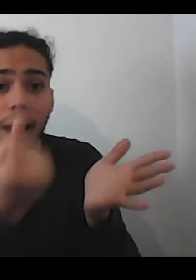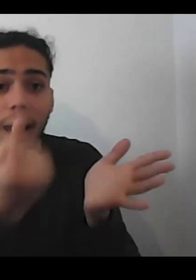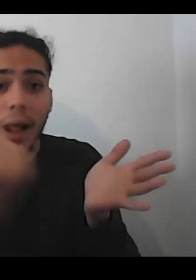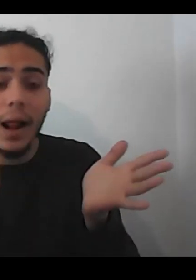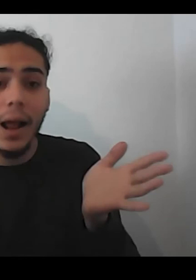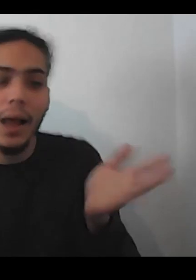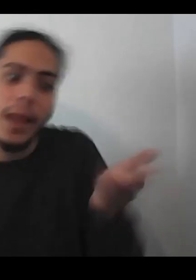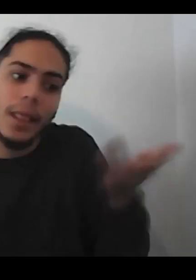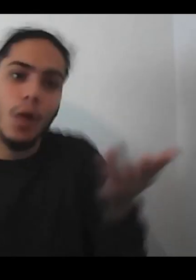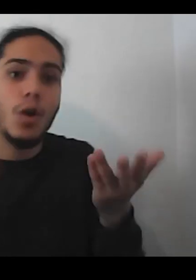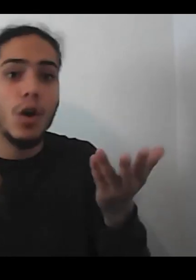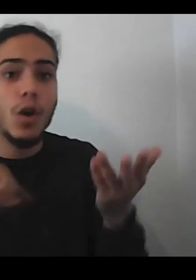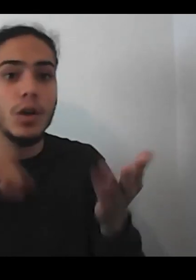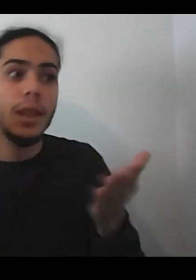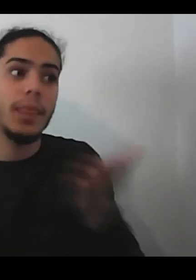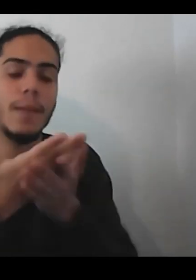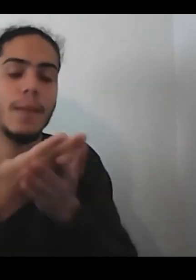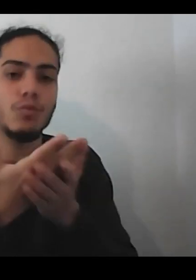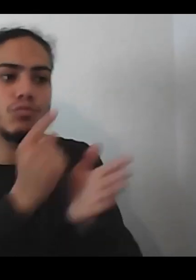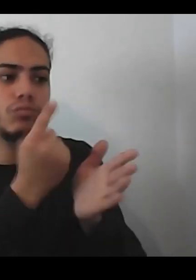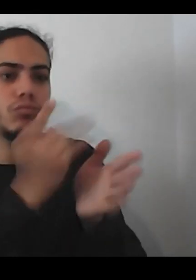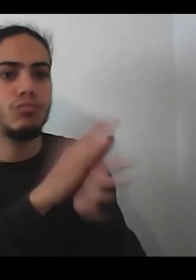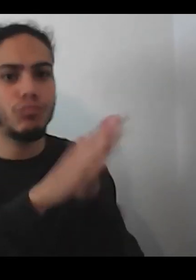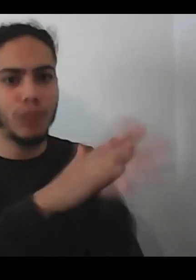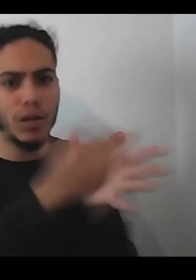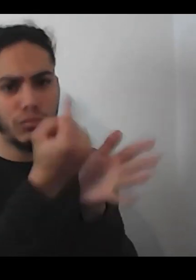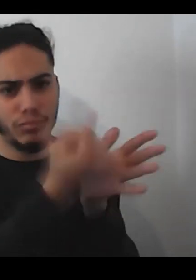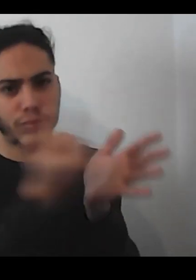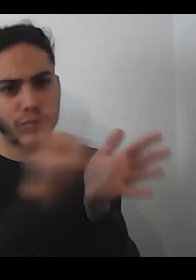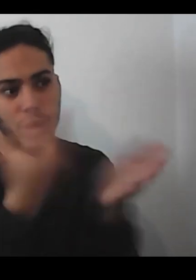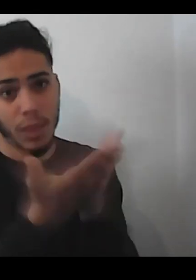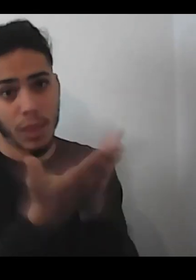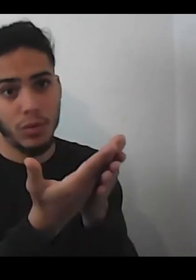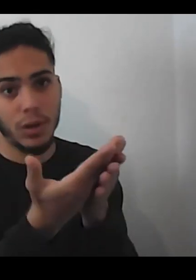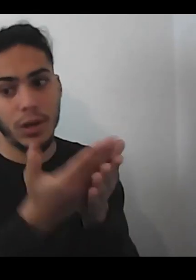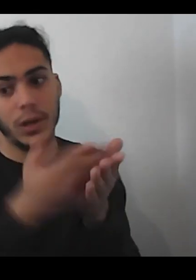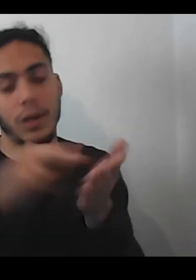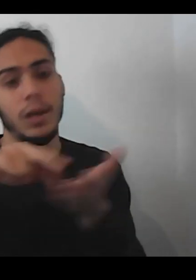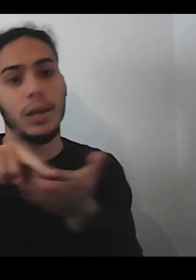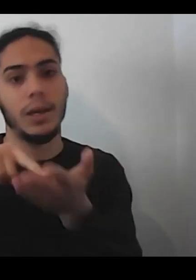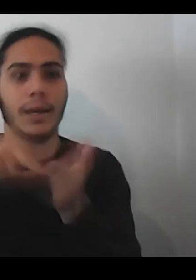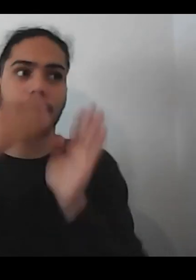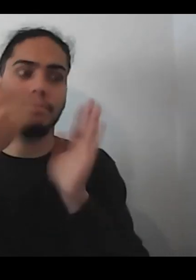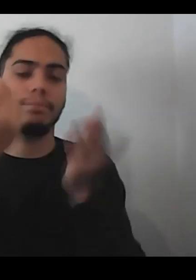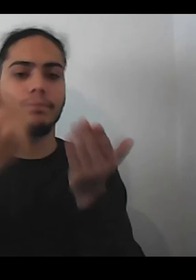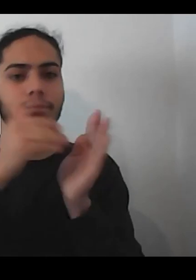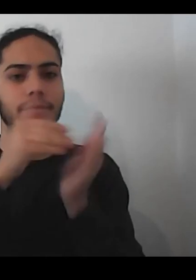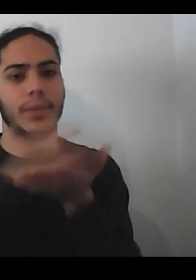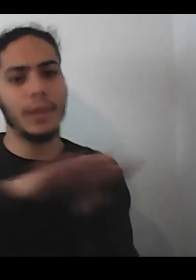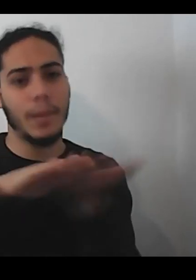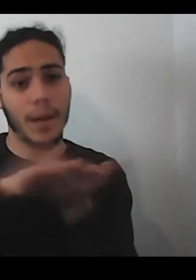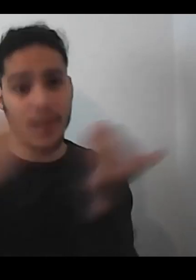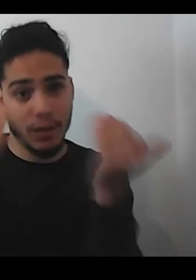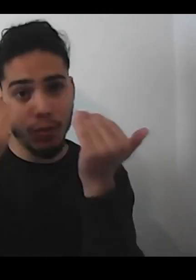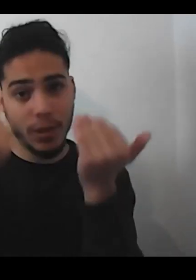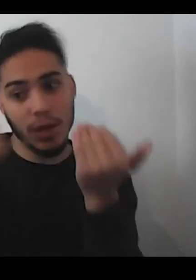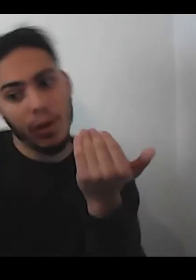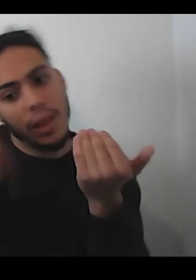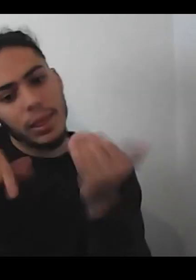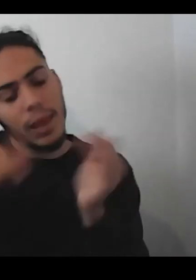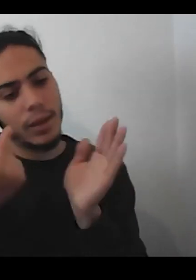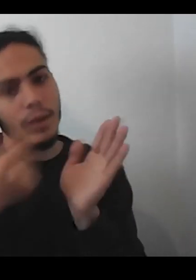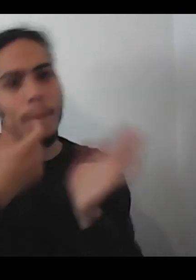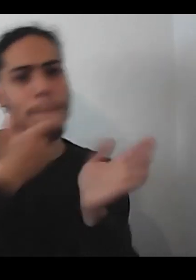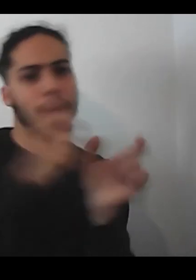of signs, and the avatar in the database has one animation corresponding to each one of the signs. So the